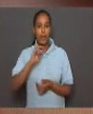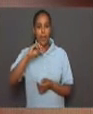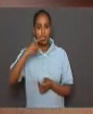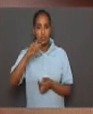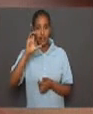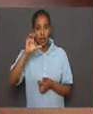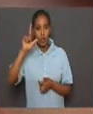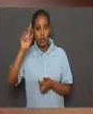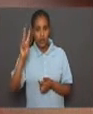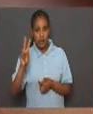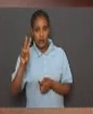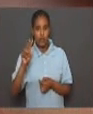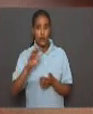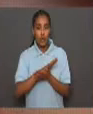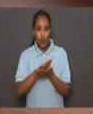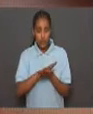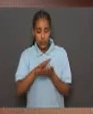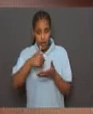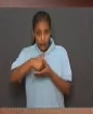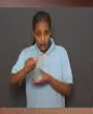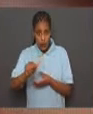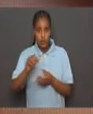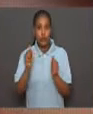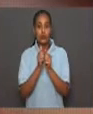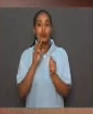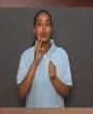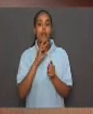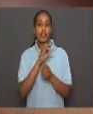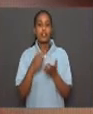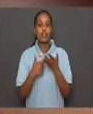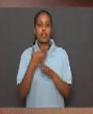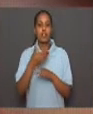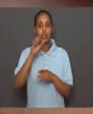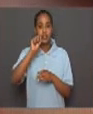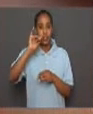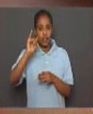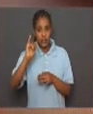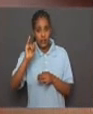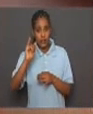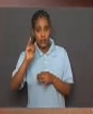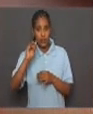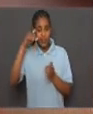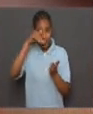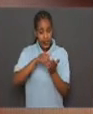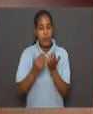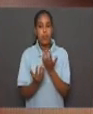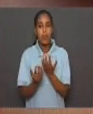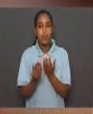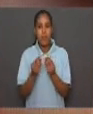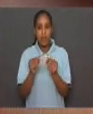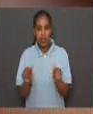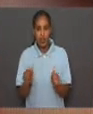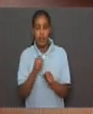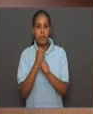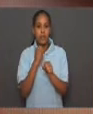magnesium chloride is washed away with water, and then the silicon is remelted and